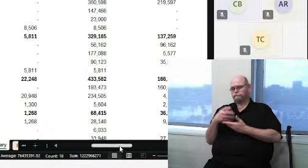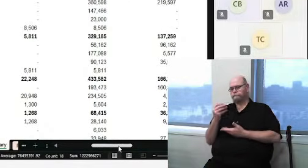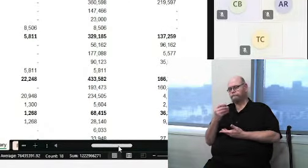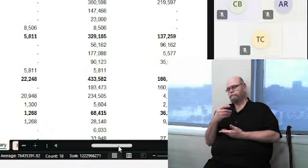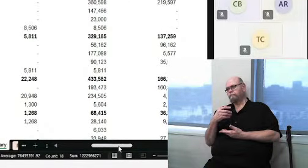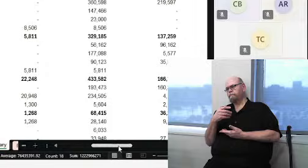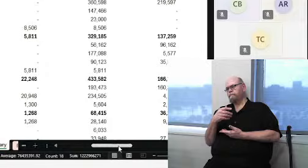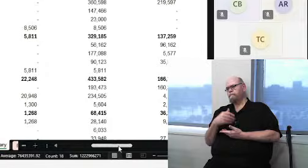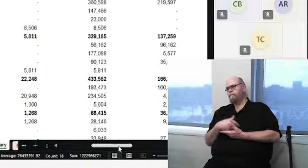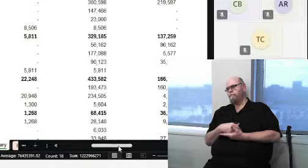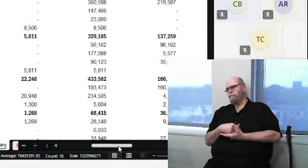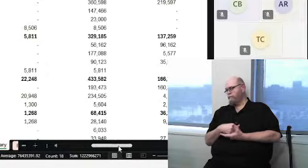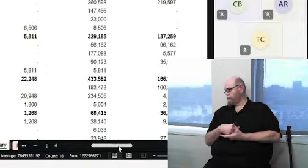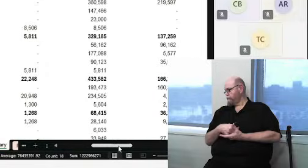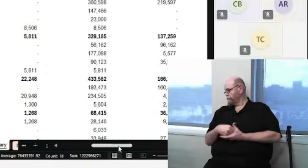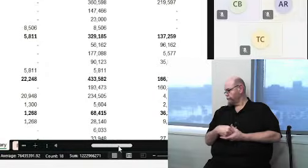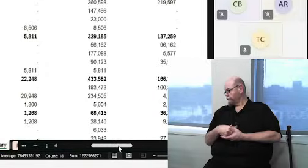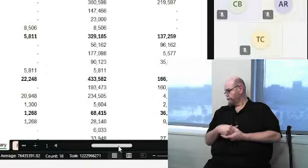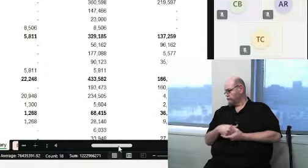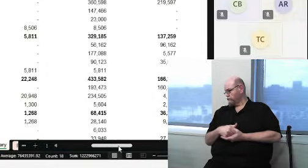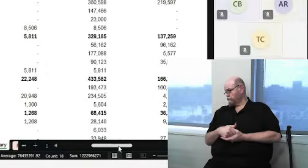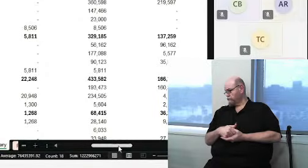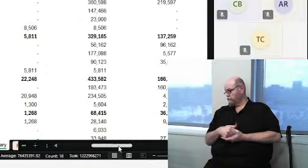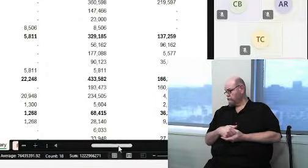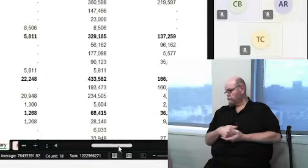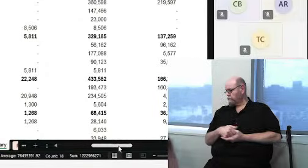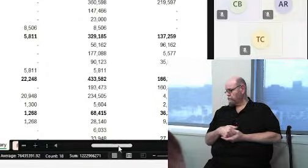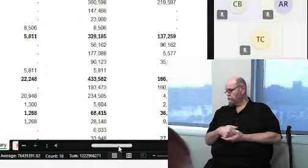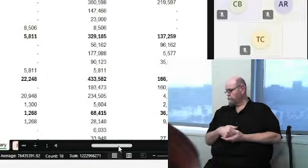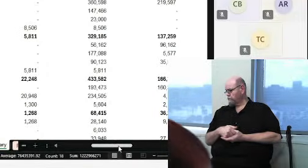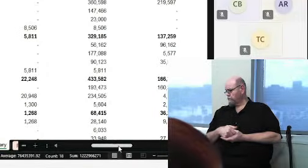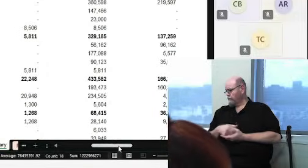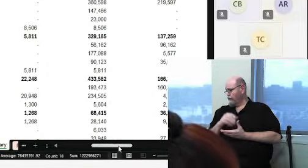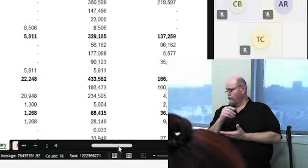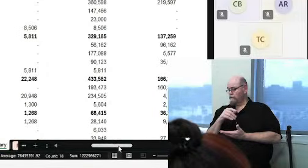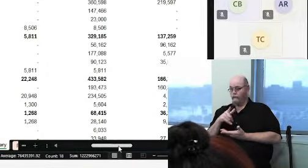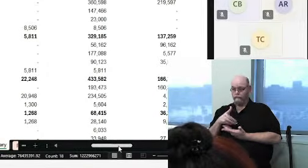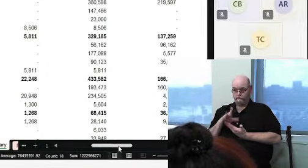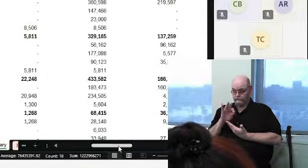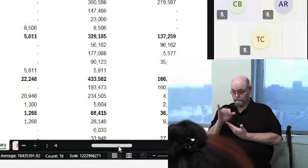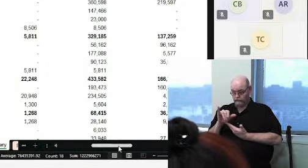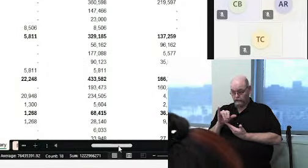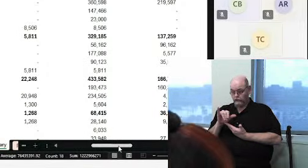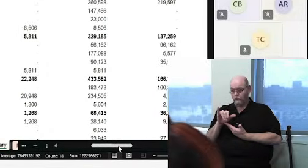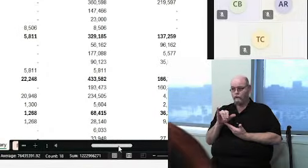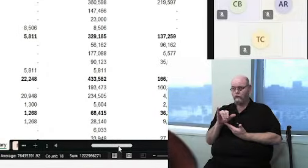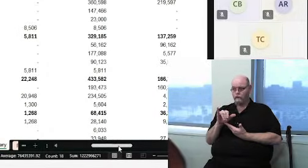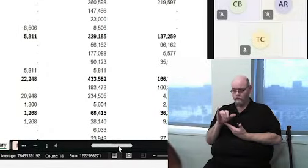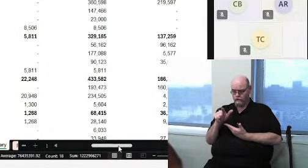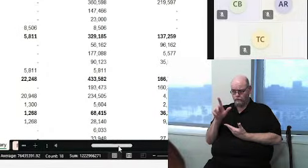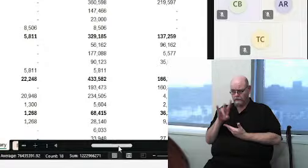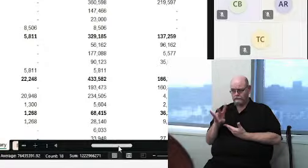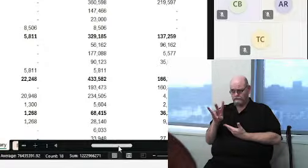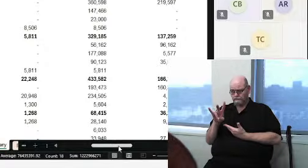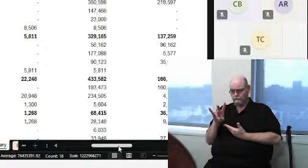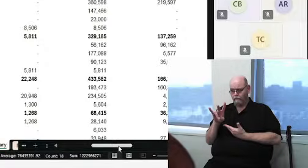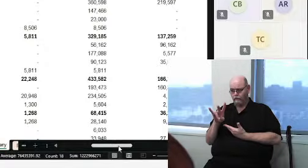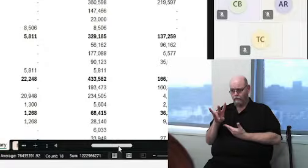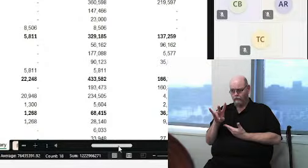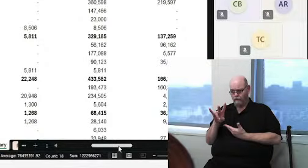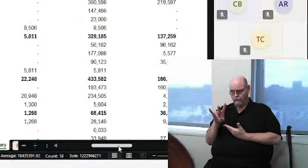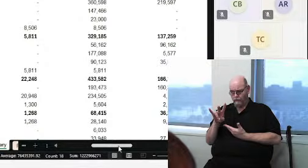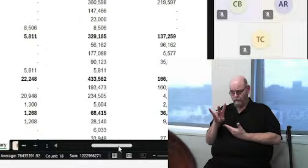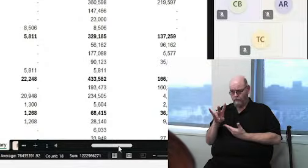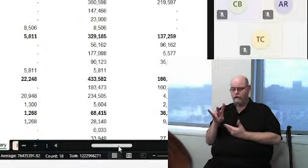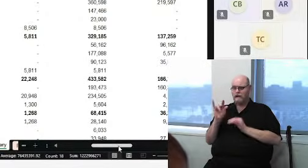Yeah, You- yeah, no, understood. Yeah, Thank you. Thank you. Sorry. Fiscal year, I'm guilty of it myself. So fiscal year